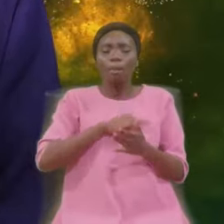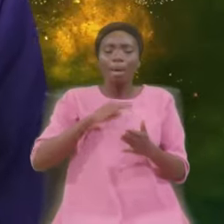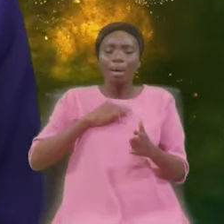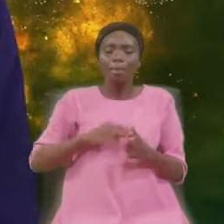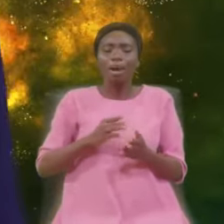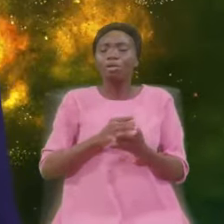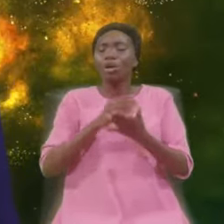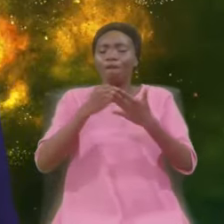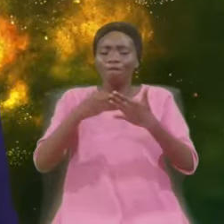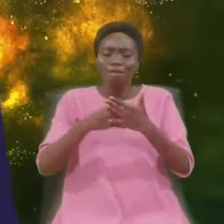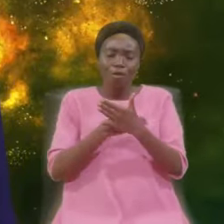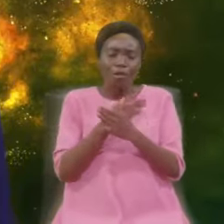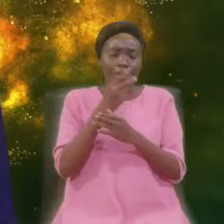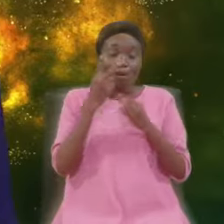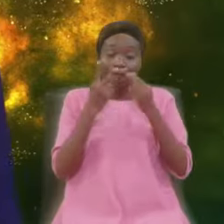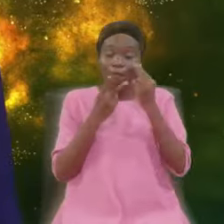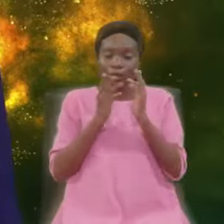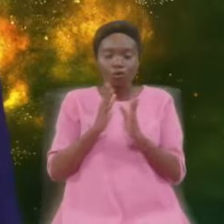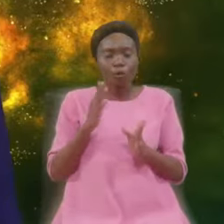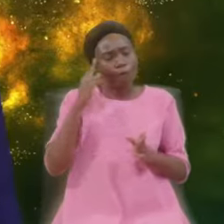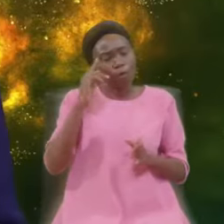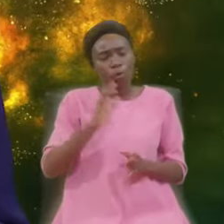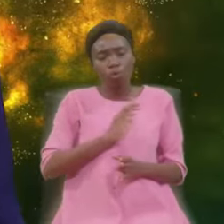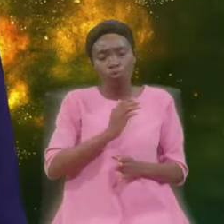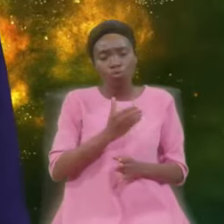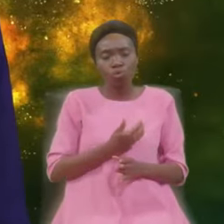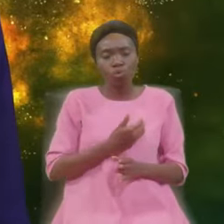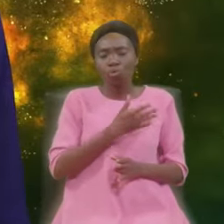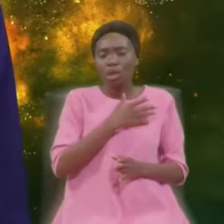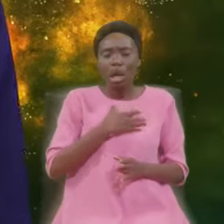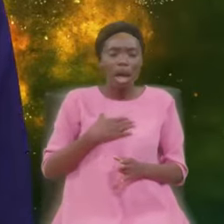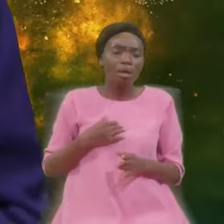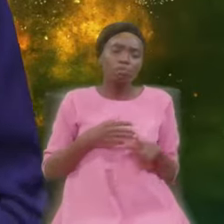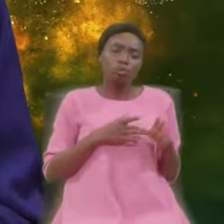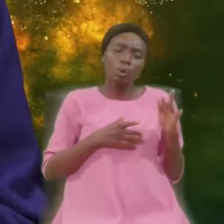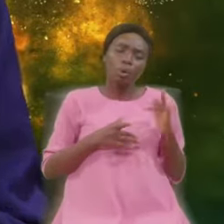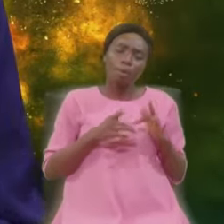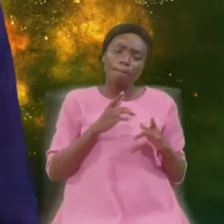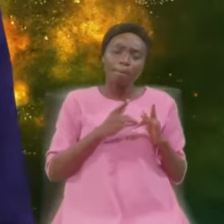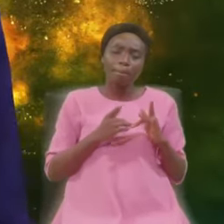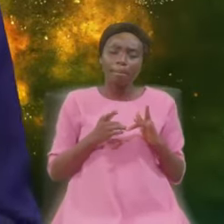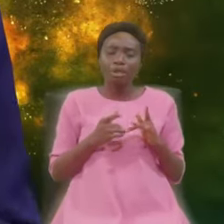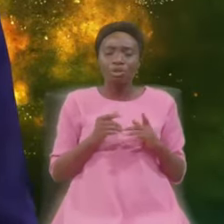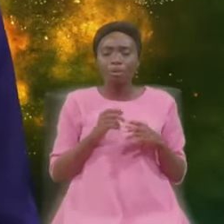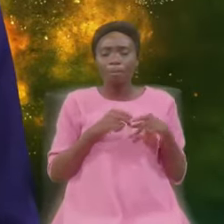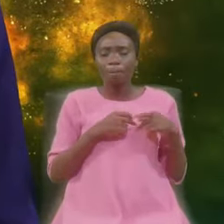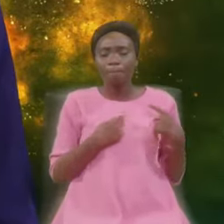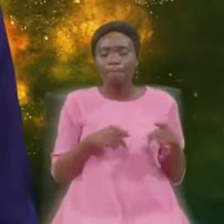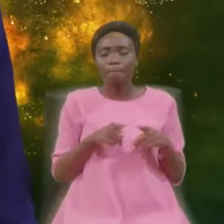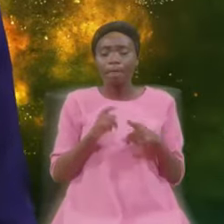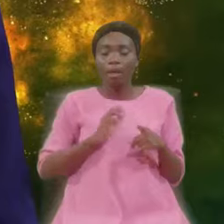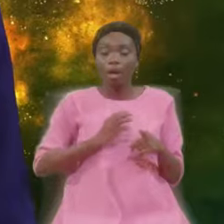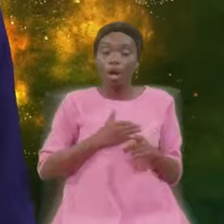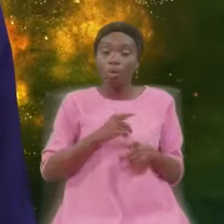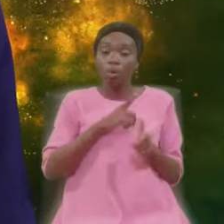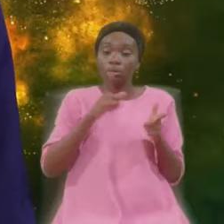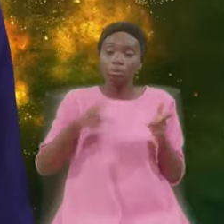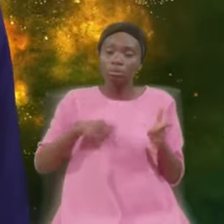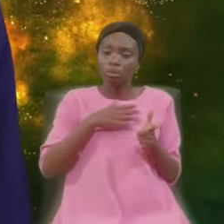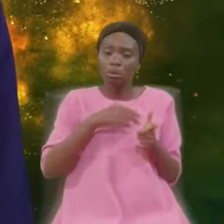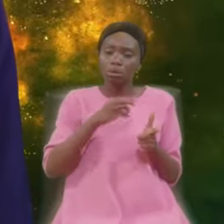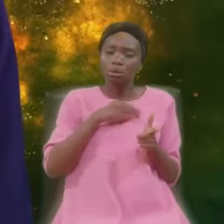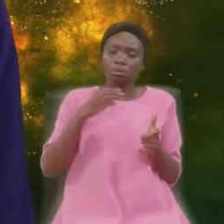vision for souls and compassionate hearts, like our Lord and Master Jesus Christ, to see